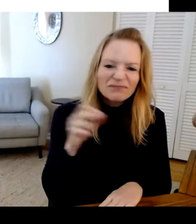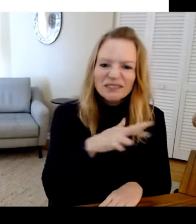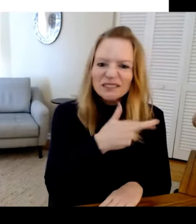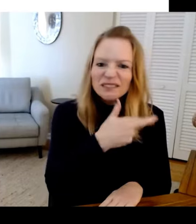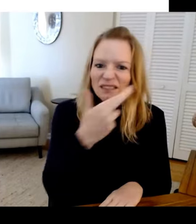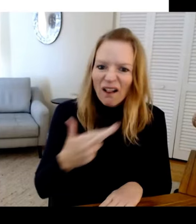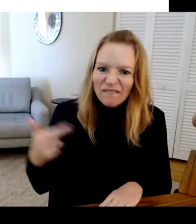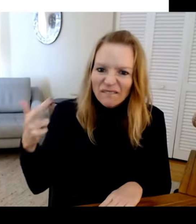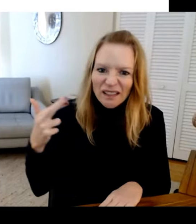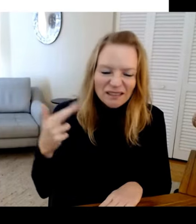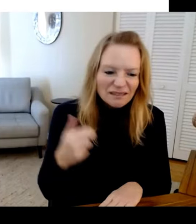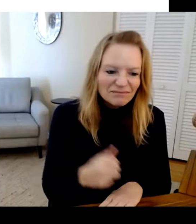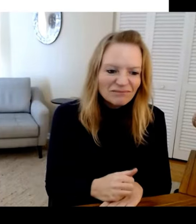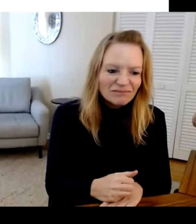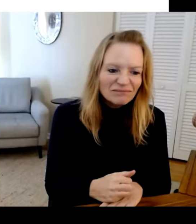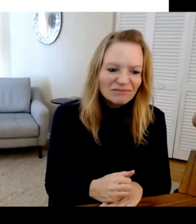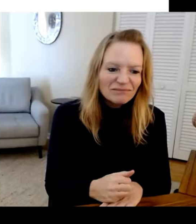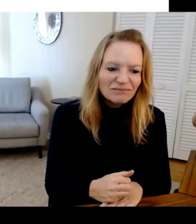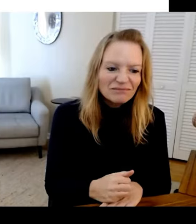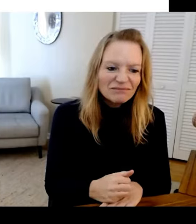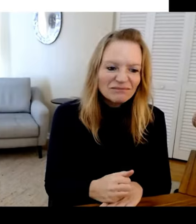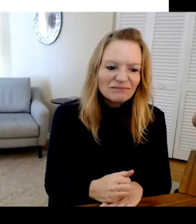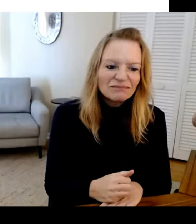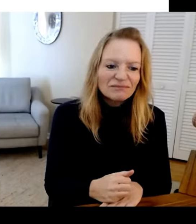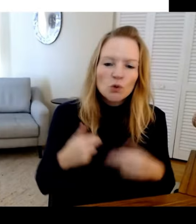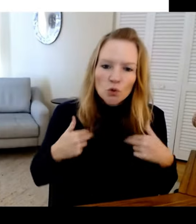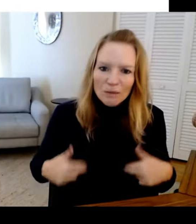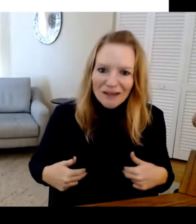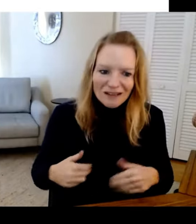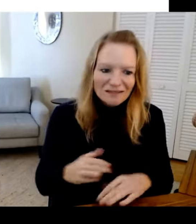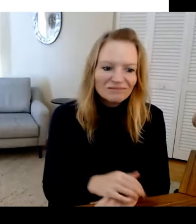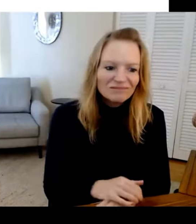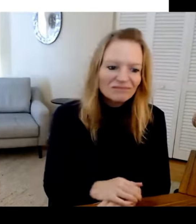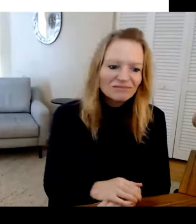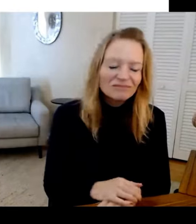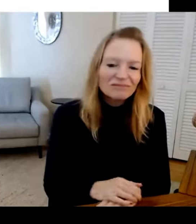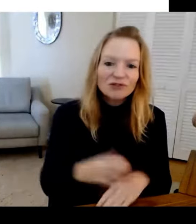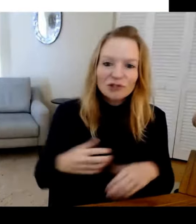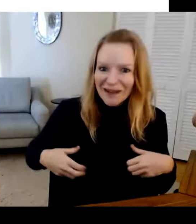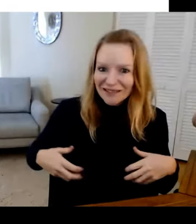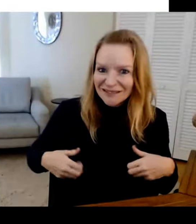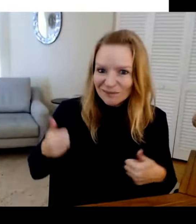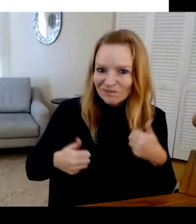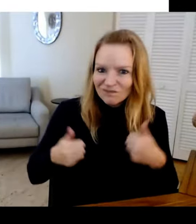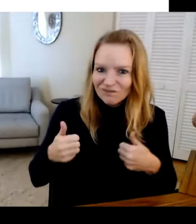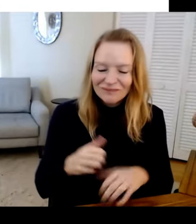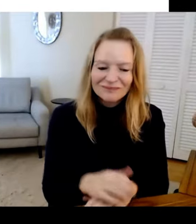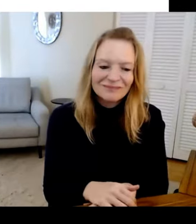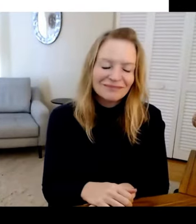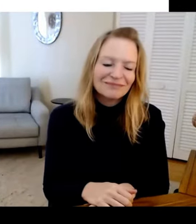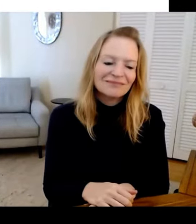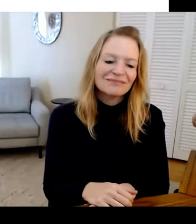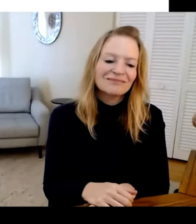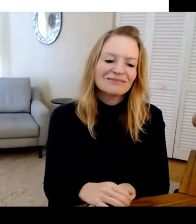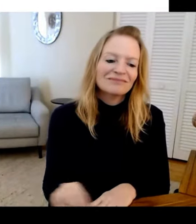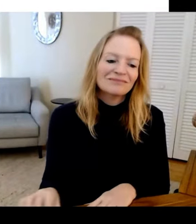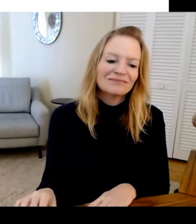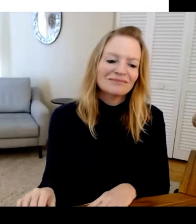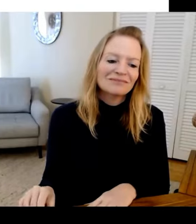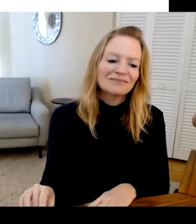is that the brain of a dog, dolphin, human, or chimpanzee? Which?